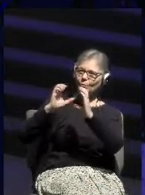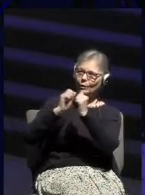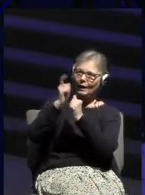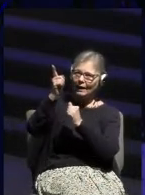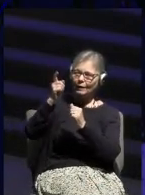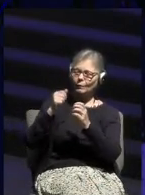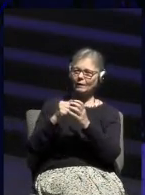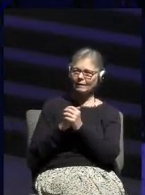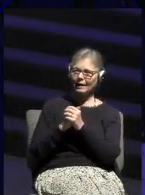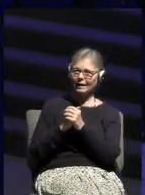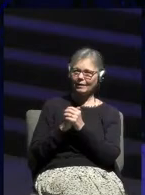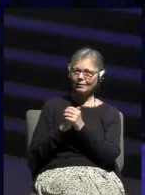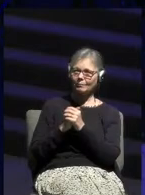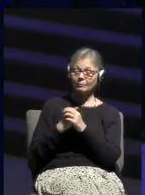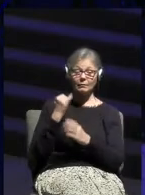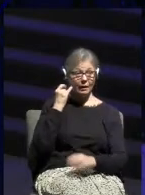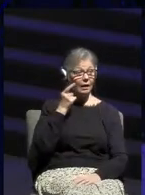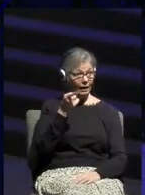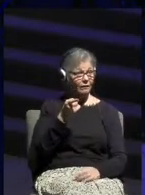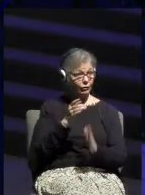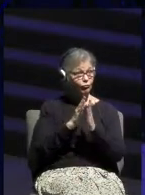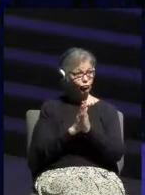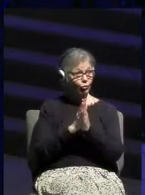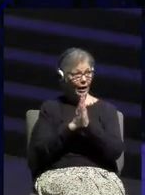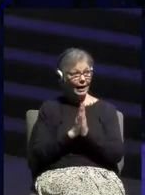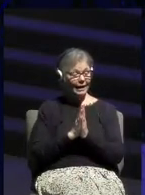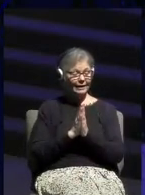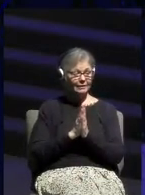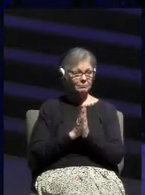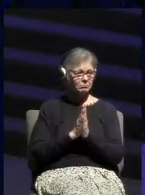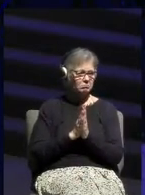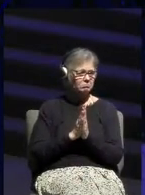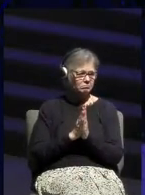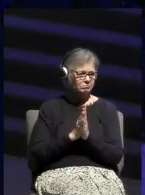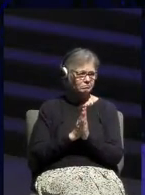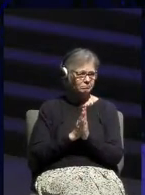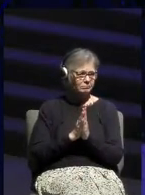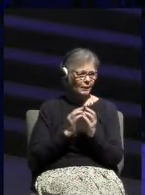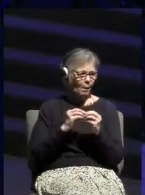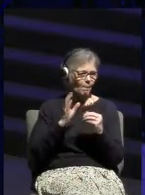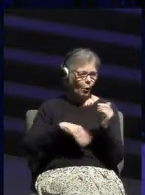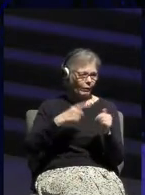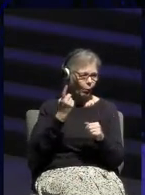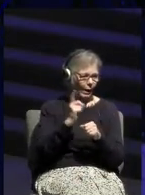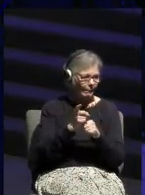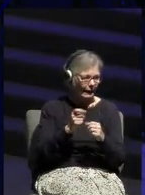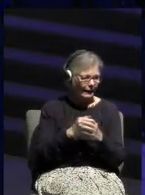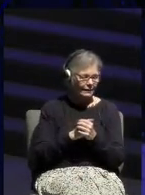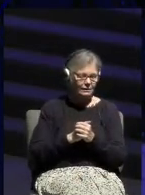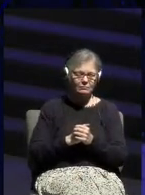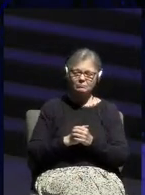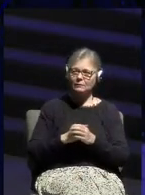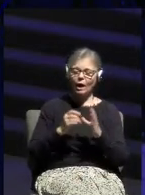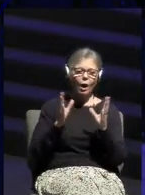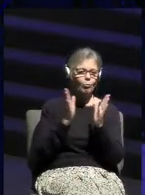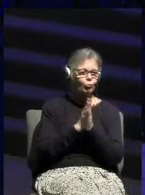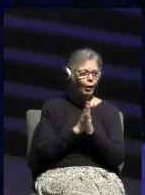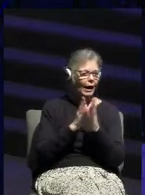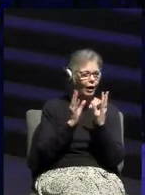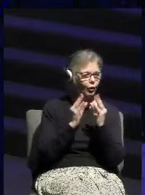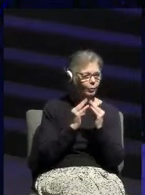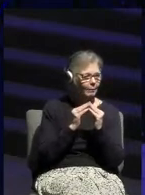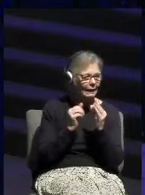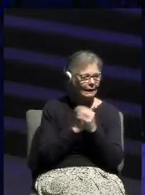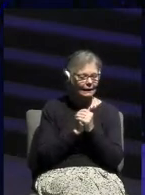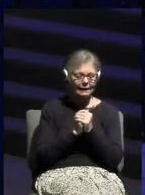Prayer, if you've ever spent any time in prayer, if you've been in a prayer meeting,